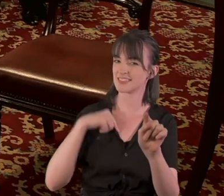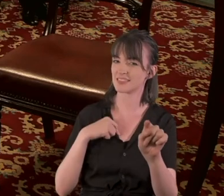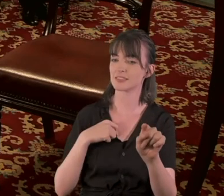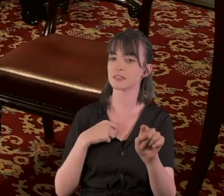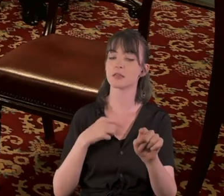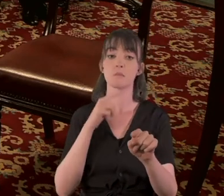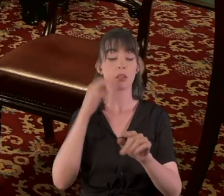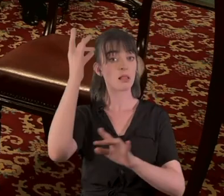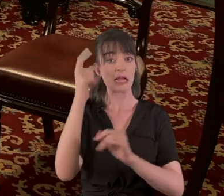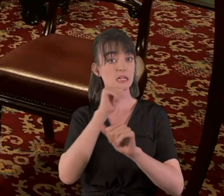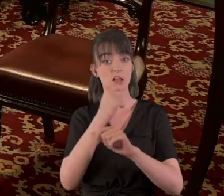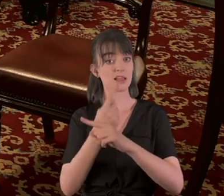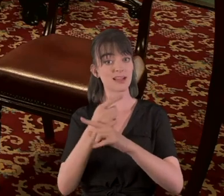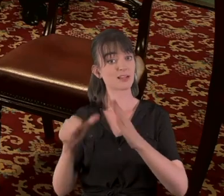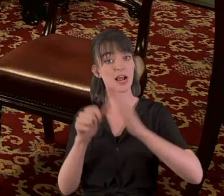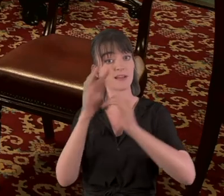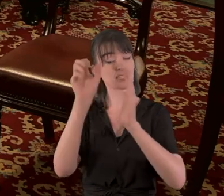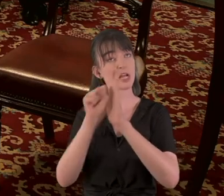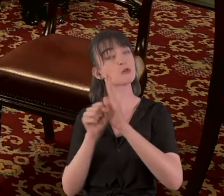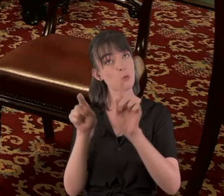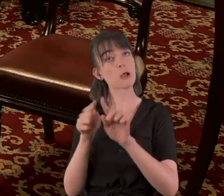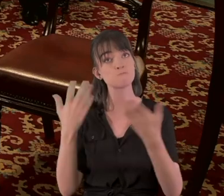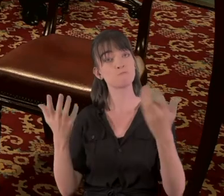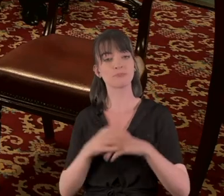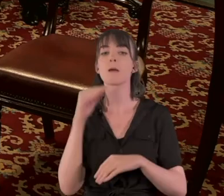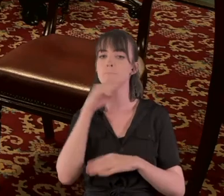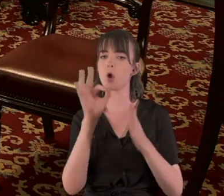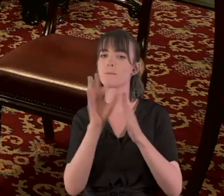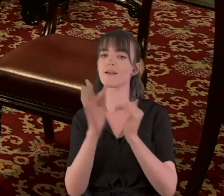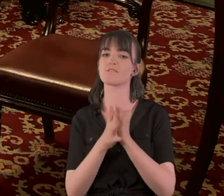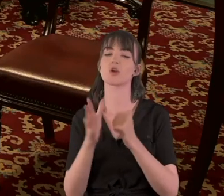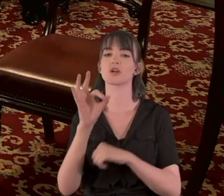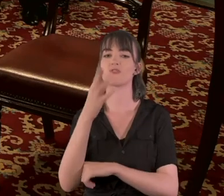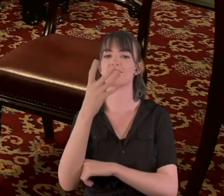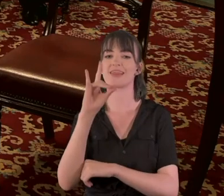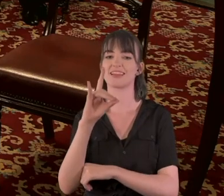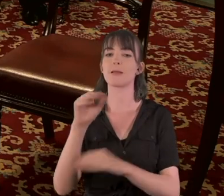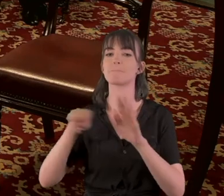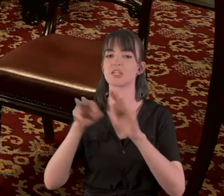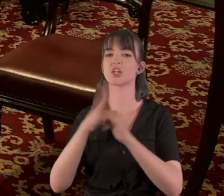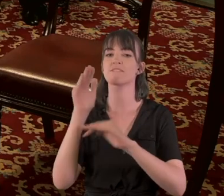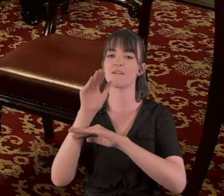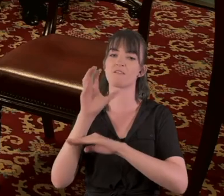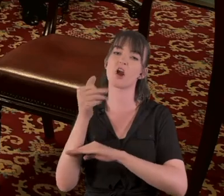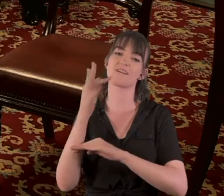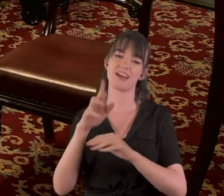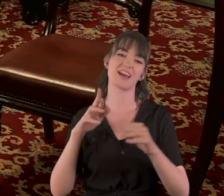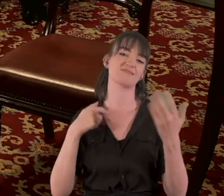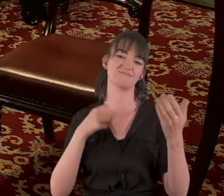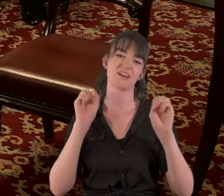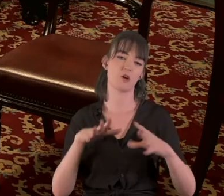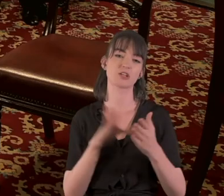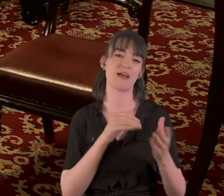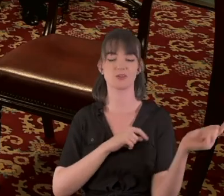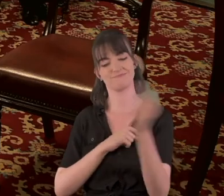King wasn't there and he was the head of state as well. But I think that's the important point on Griffith, that he is the Minister for Foreign Affairs. He's the obvious person to send from that